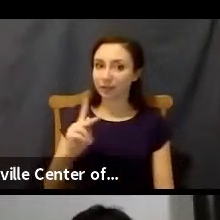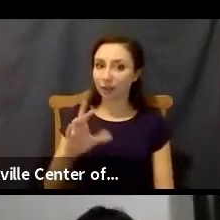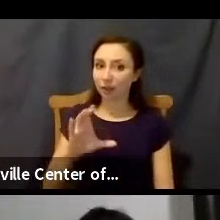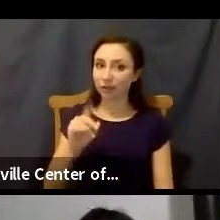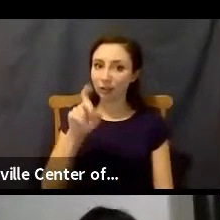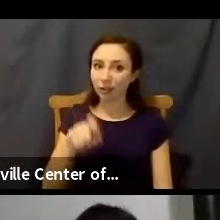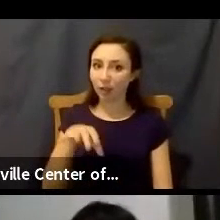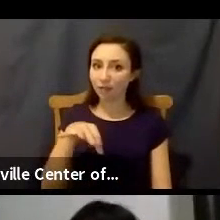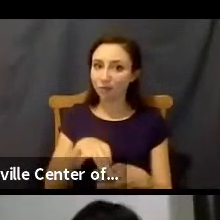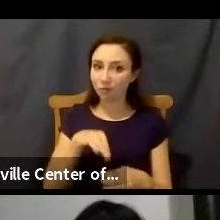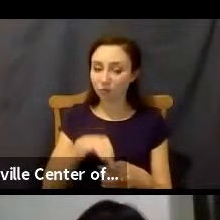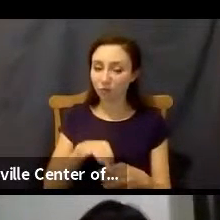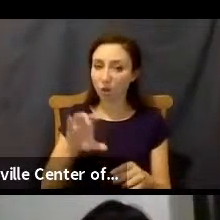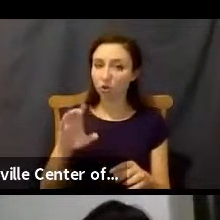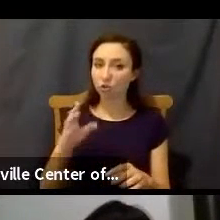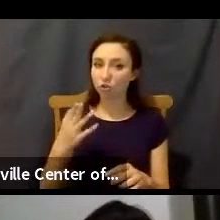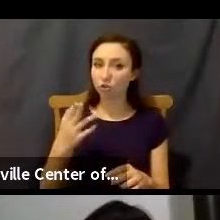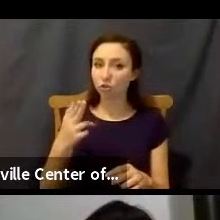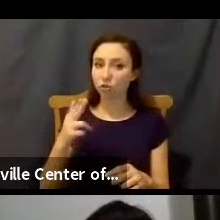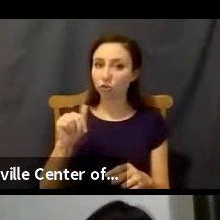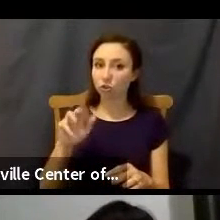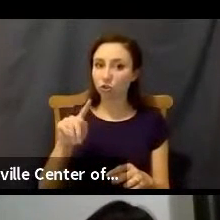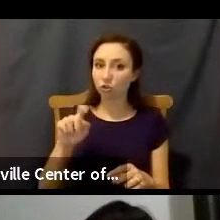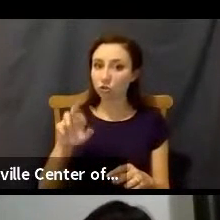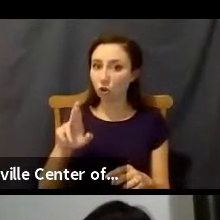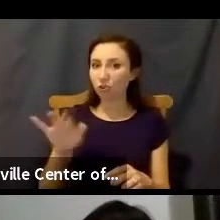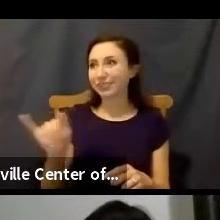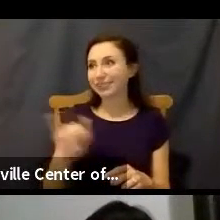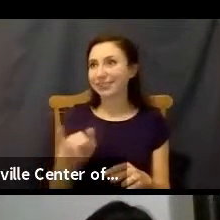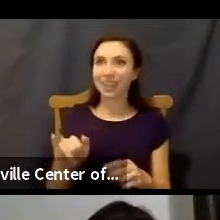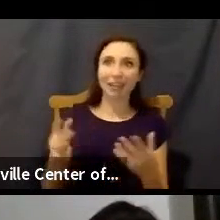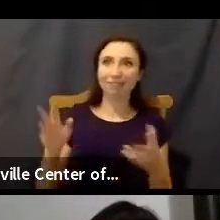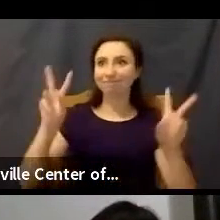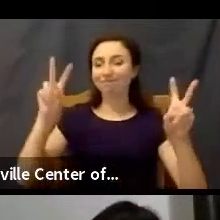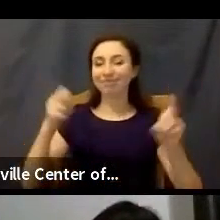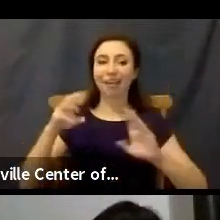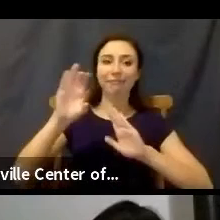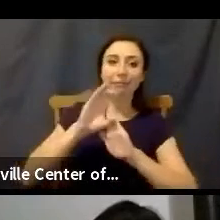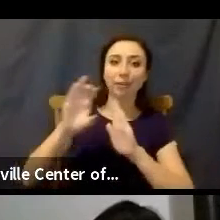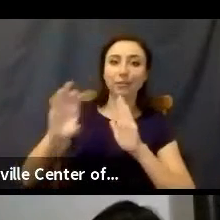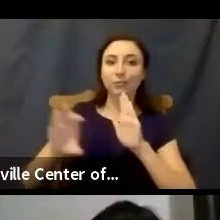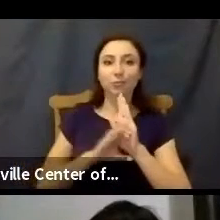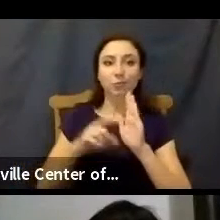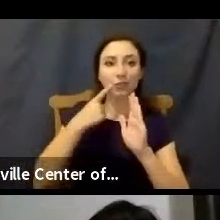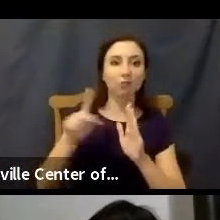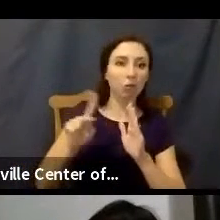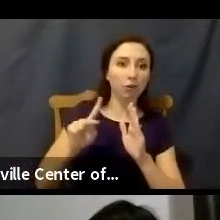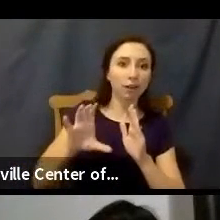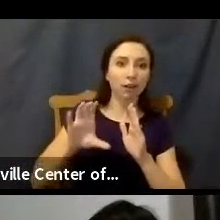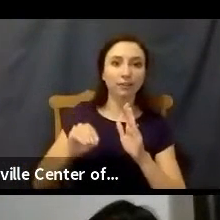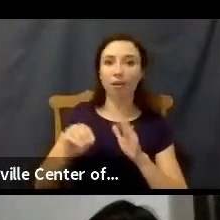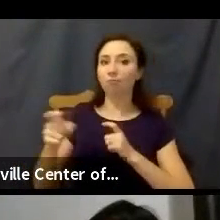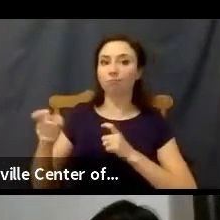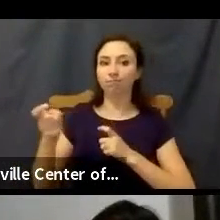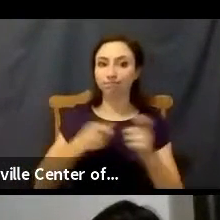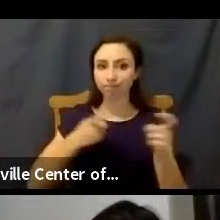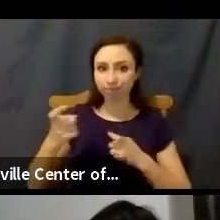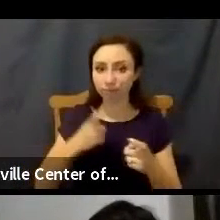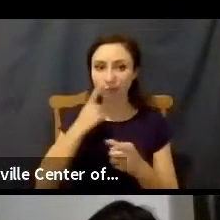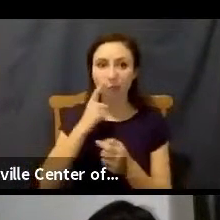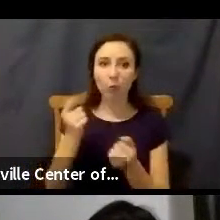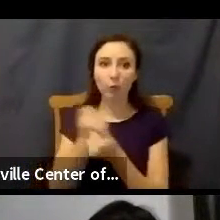to vote on. The charter is, for lack of a better term, the constitution of the Knox County. It's the governing document,